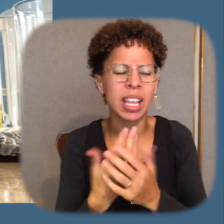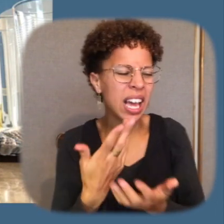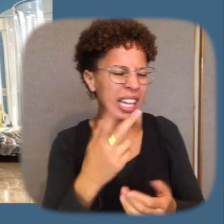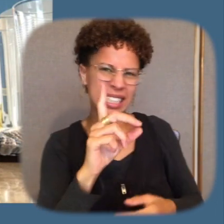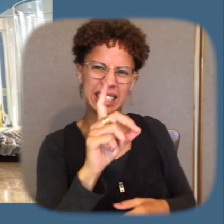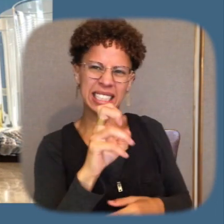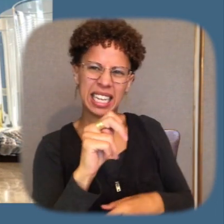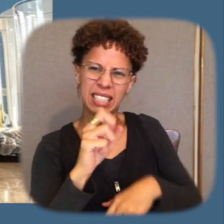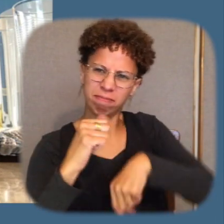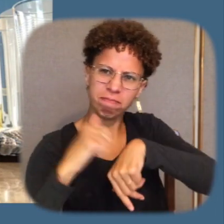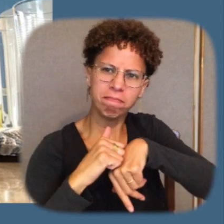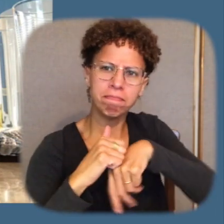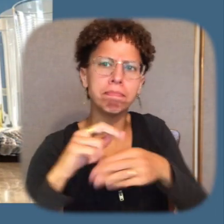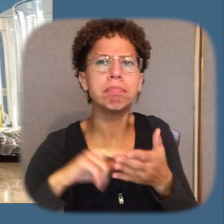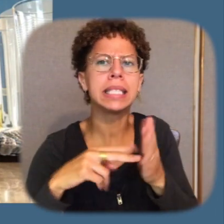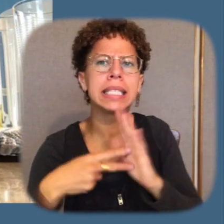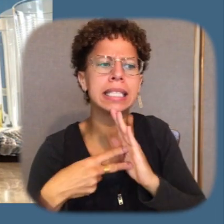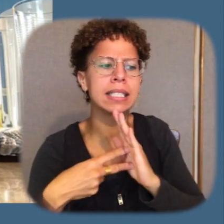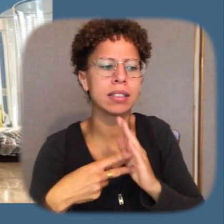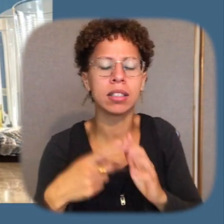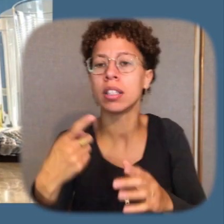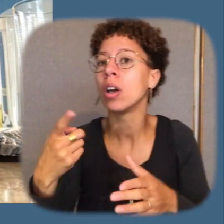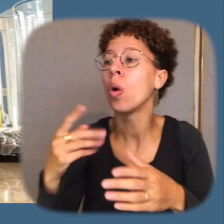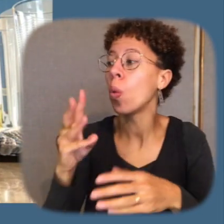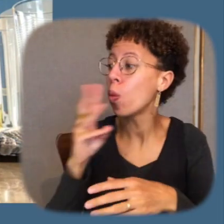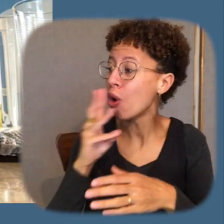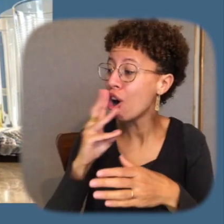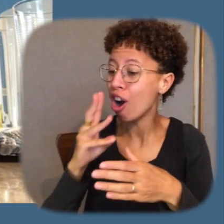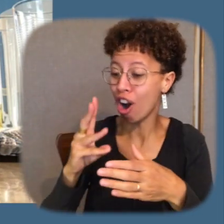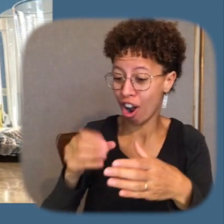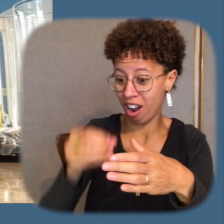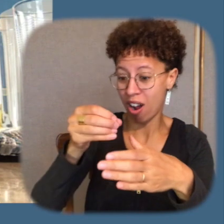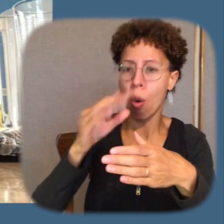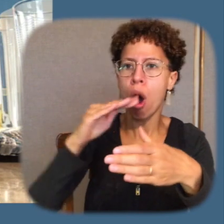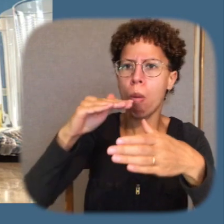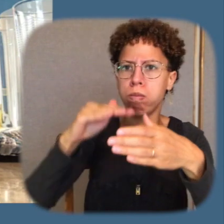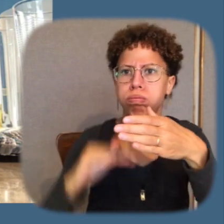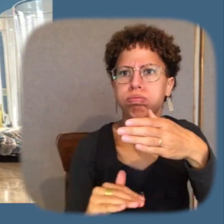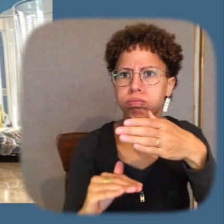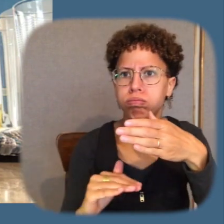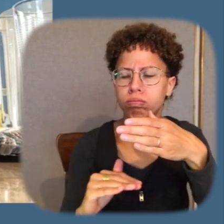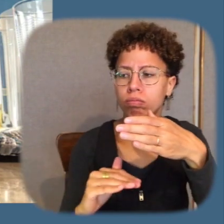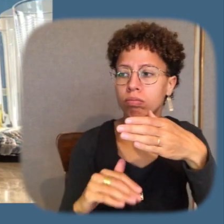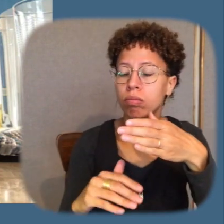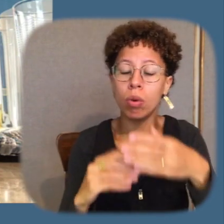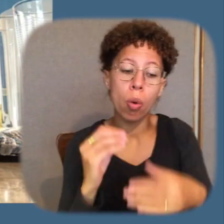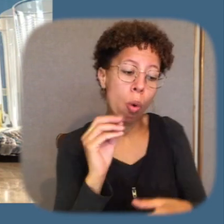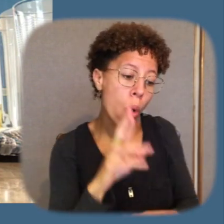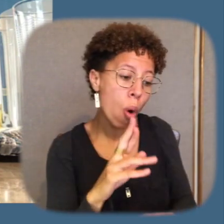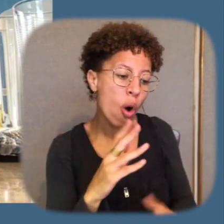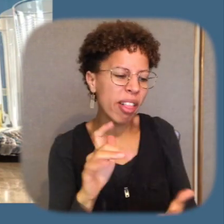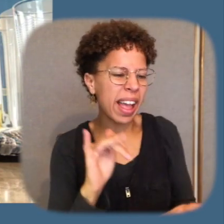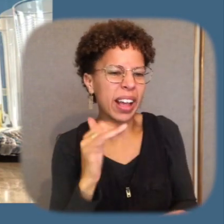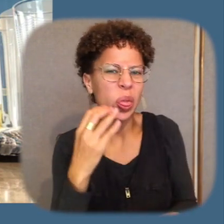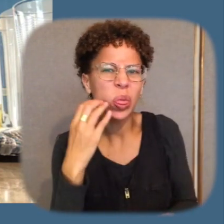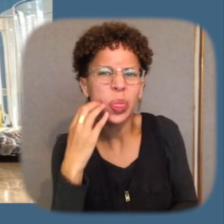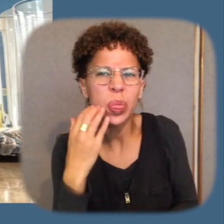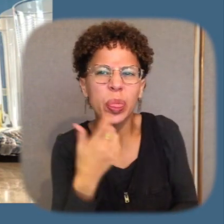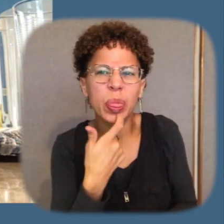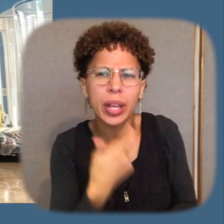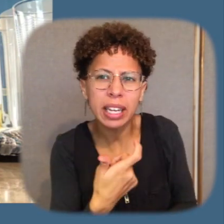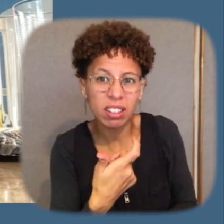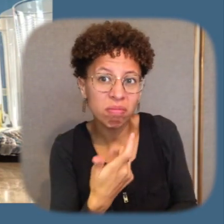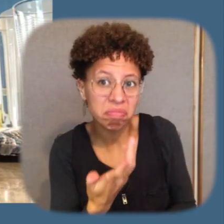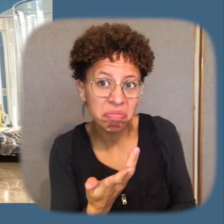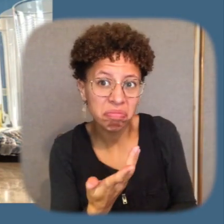dense? That it sinks under the water. Or that it's maybe thick? Yeah.